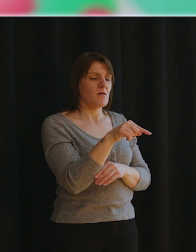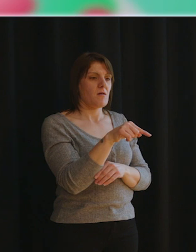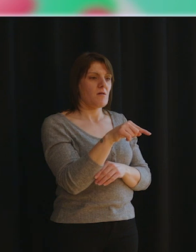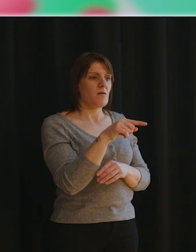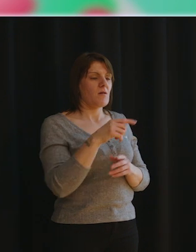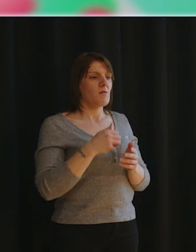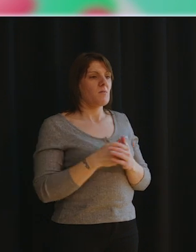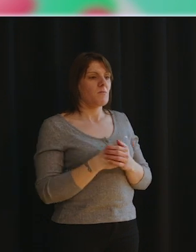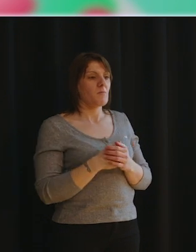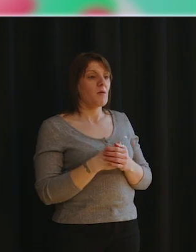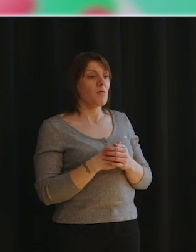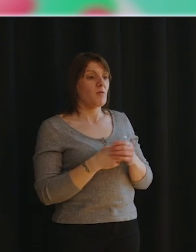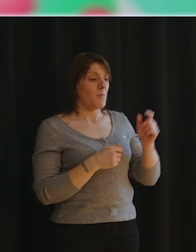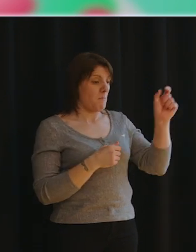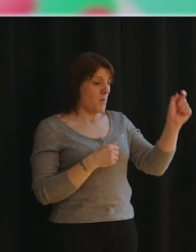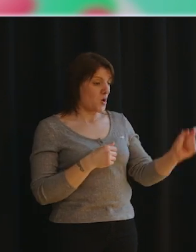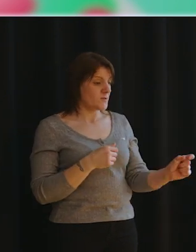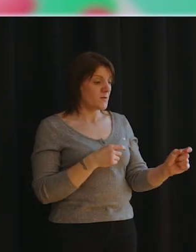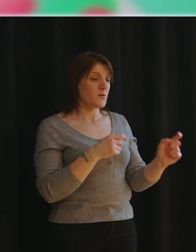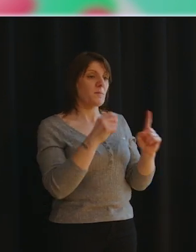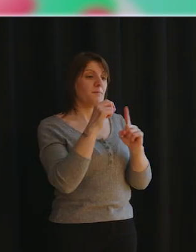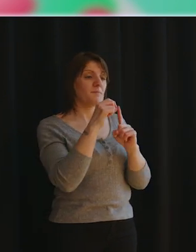the person with PDA